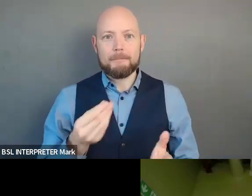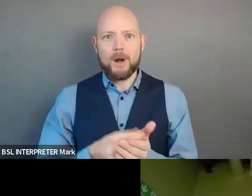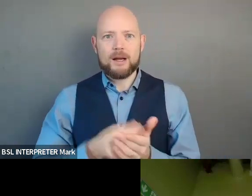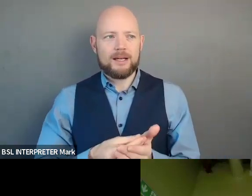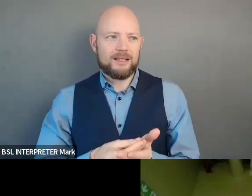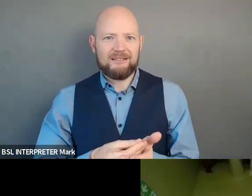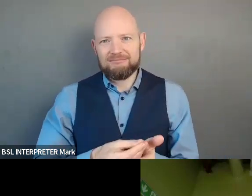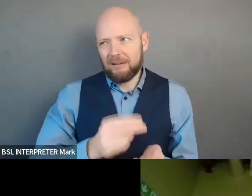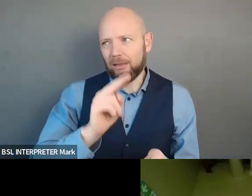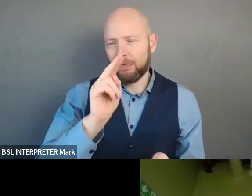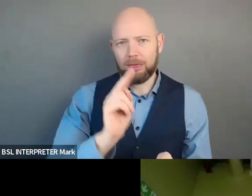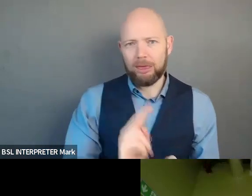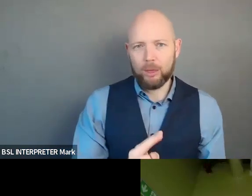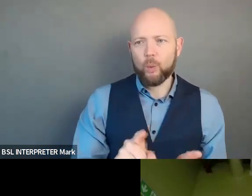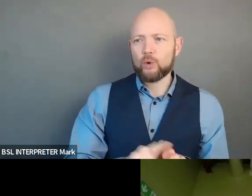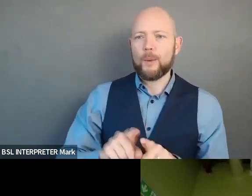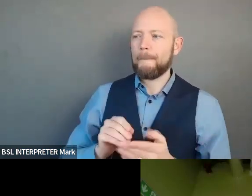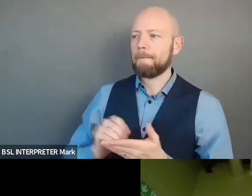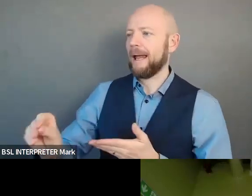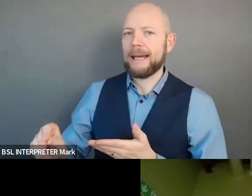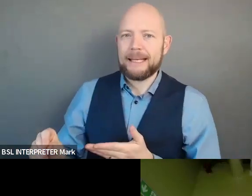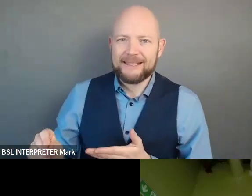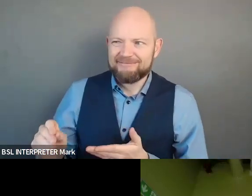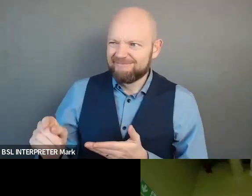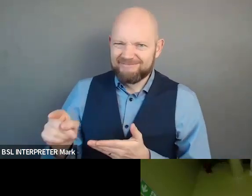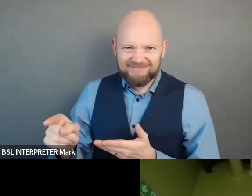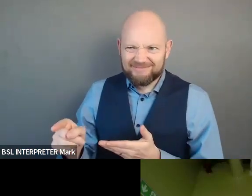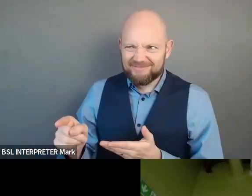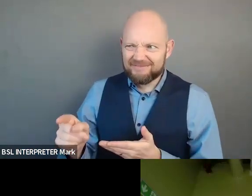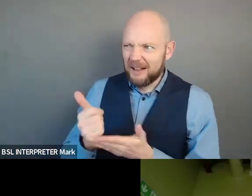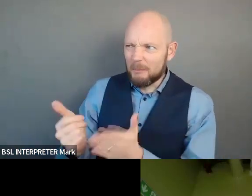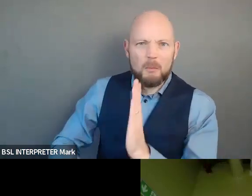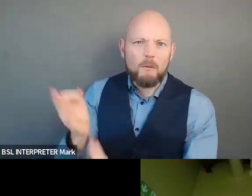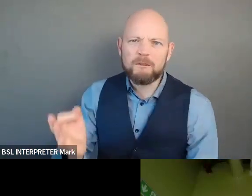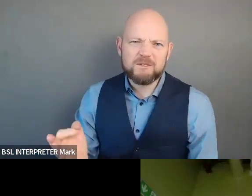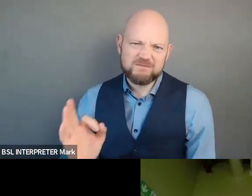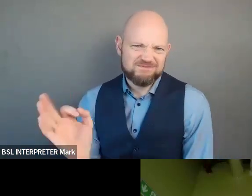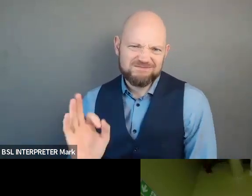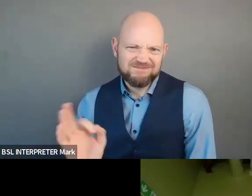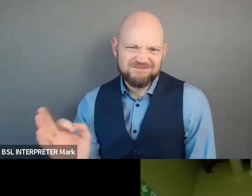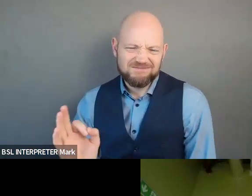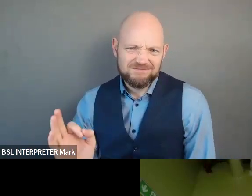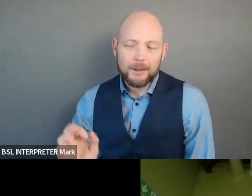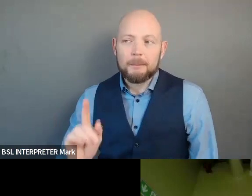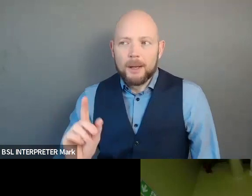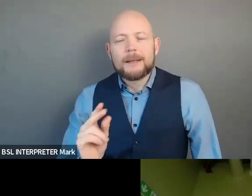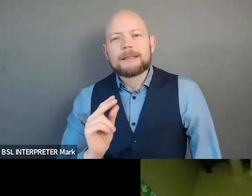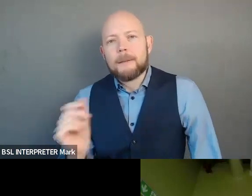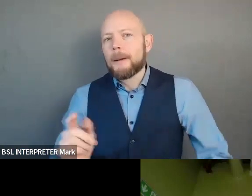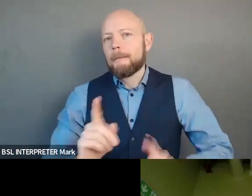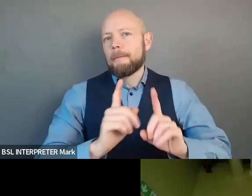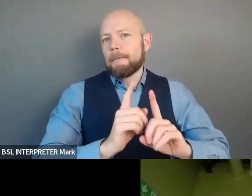that paying makes a lot of difference. But there are sections of the population, particularly